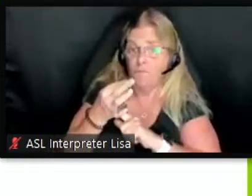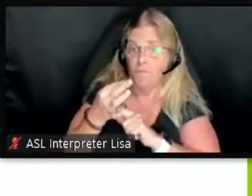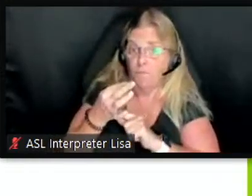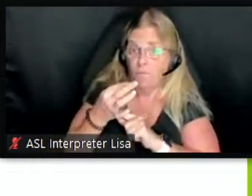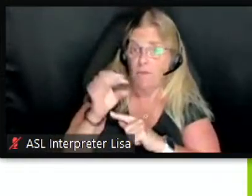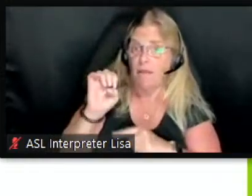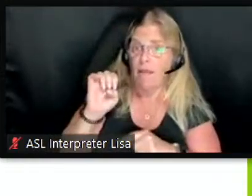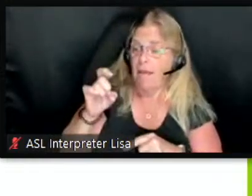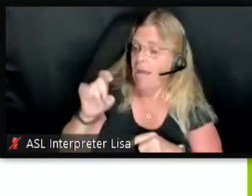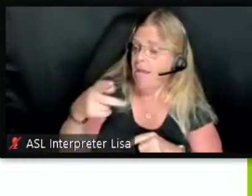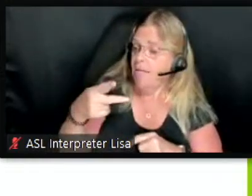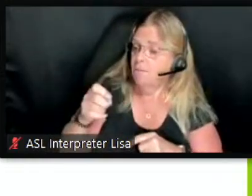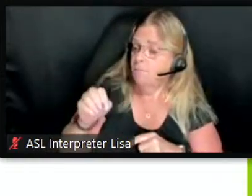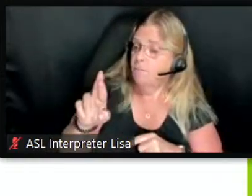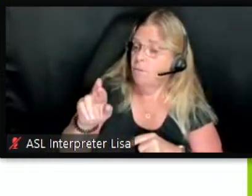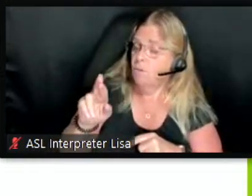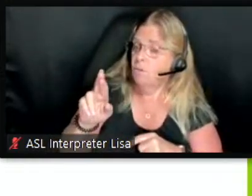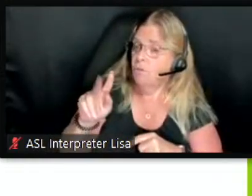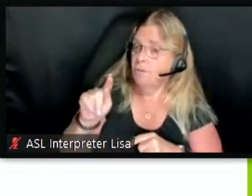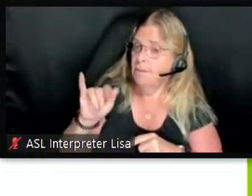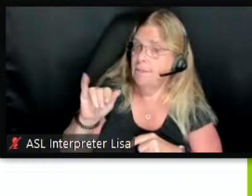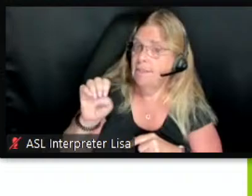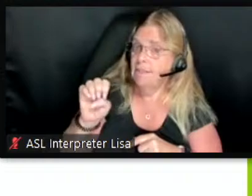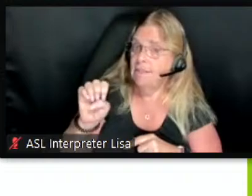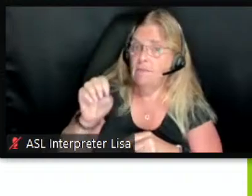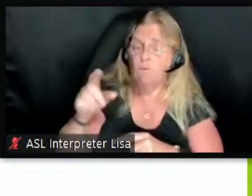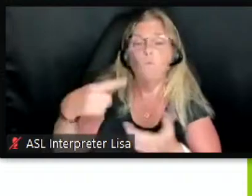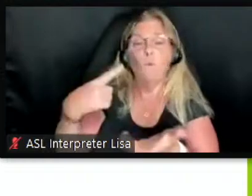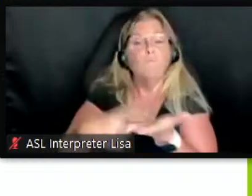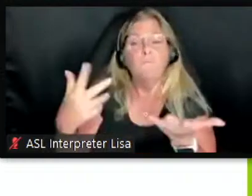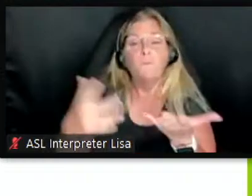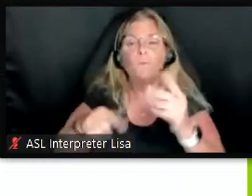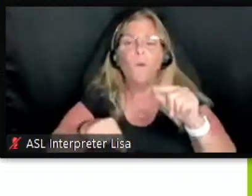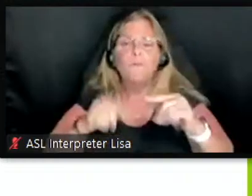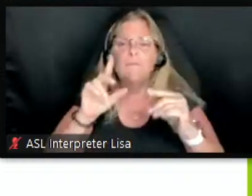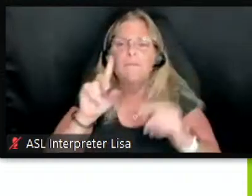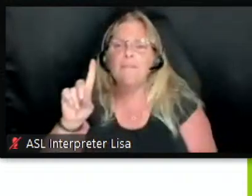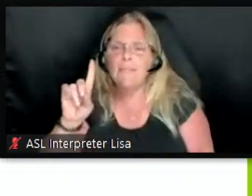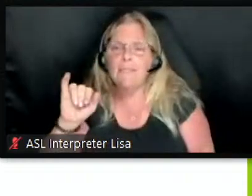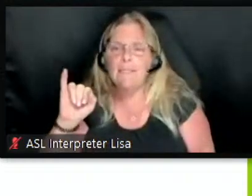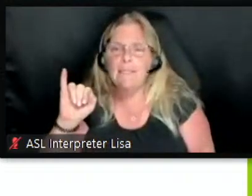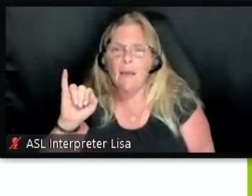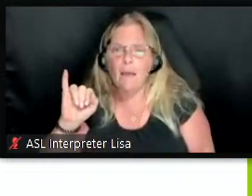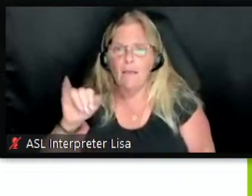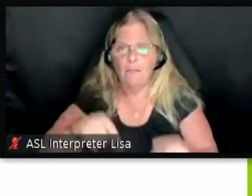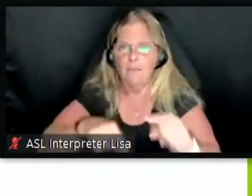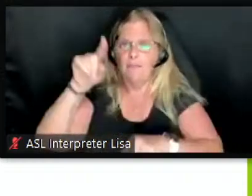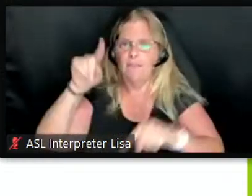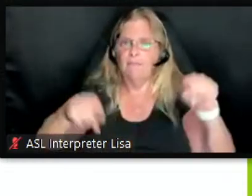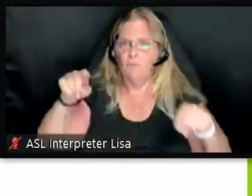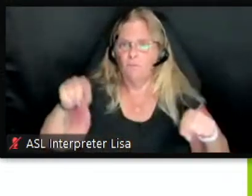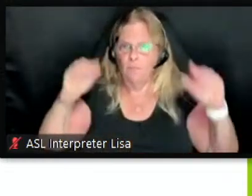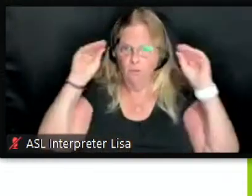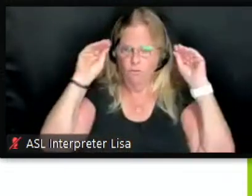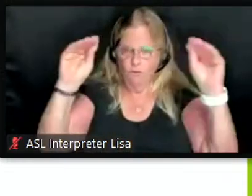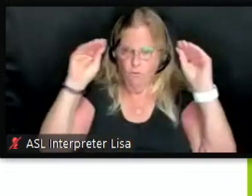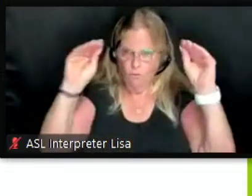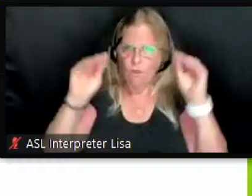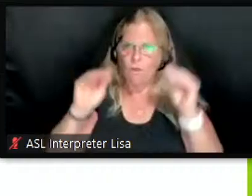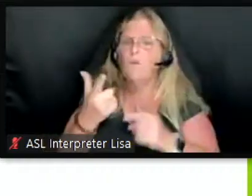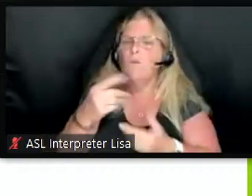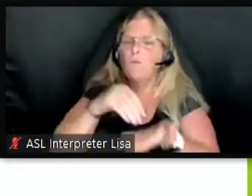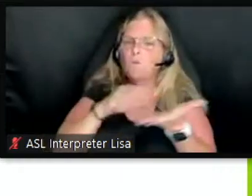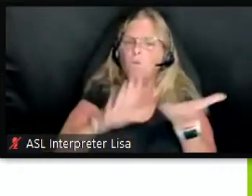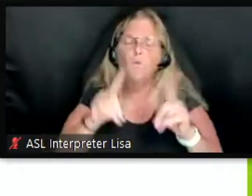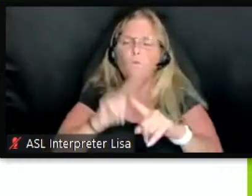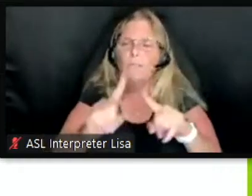differentiation. Do teachers have the ability to skill and tailor instruction to accommodate students with diverse learning styles